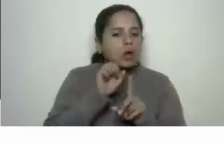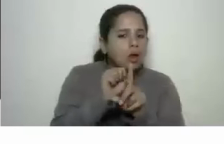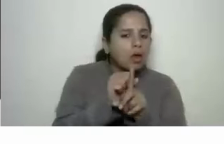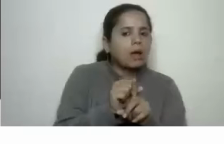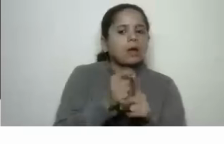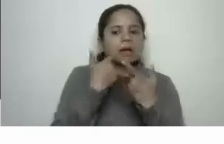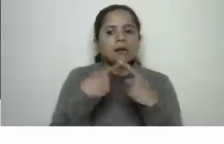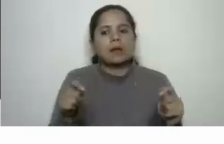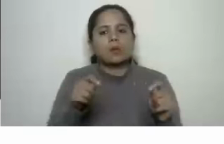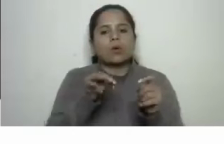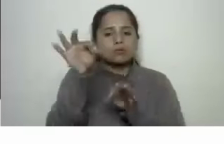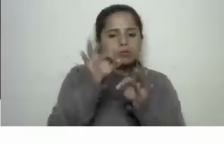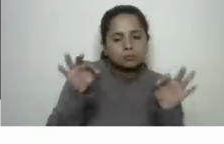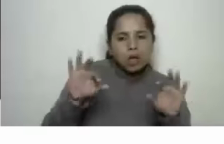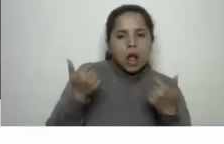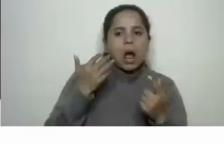landscape.